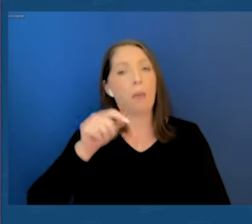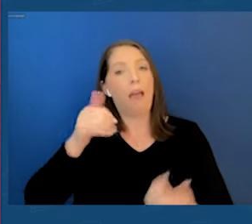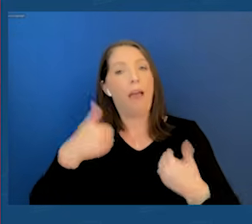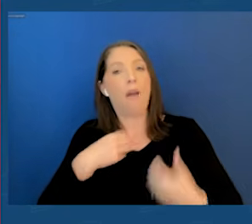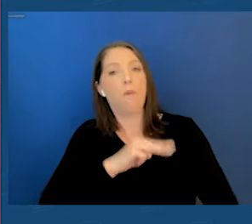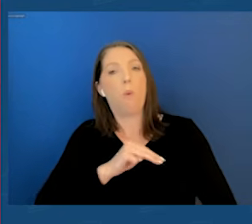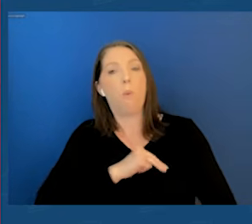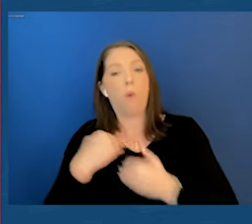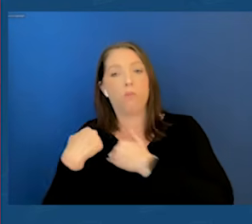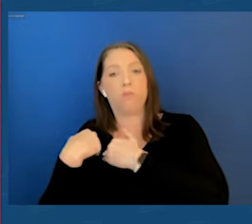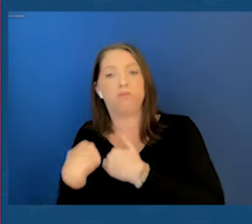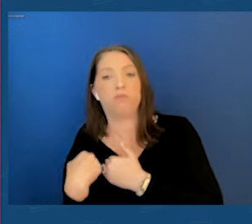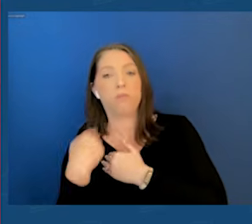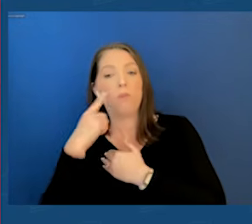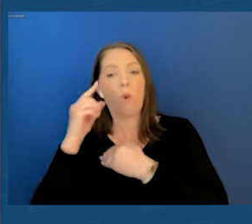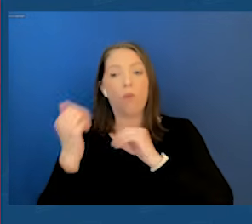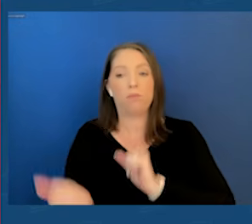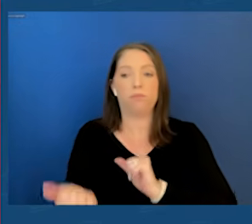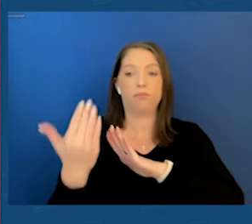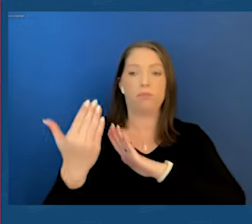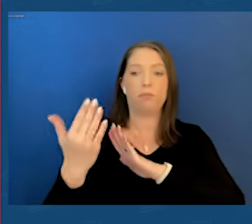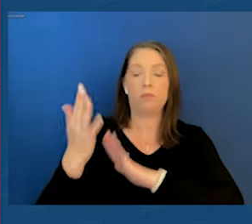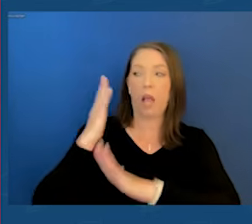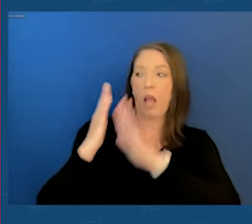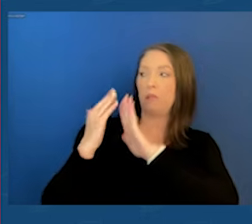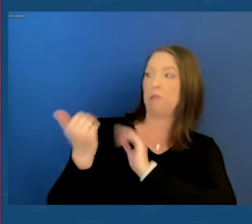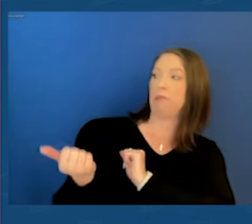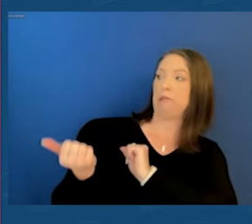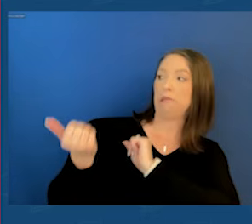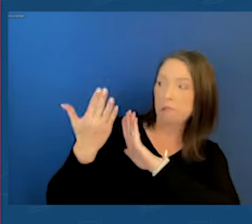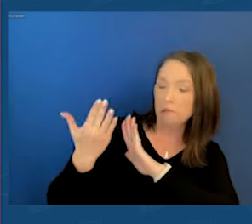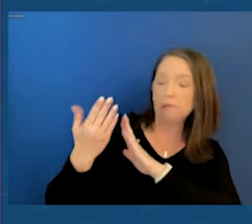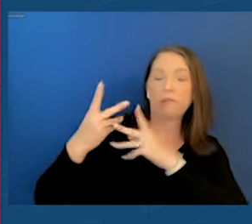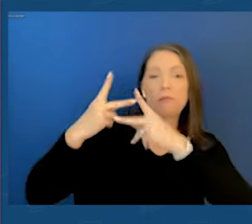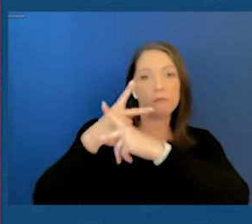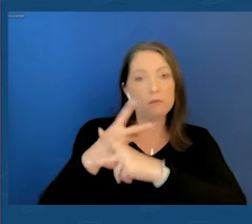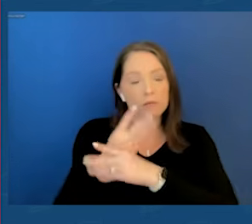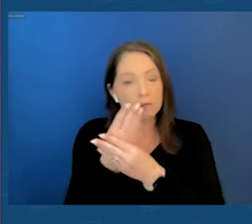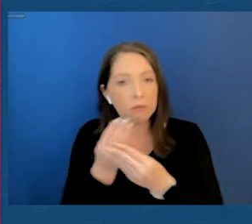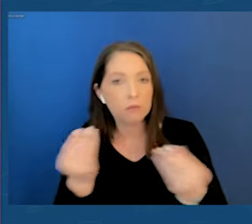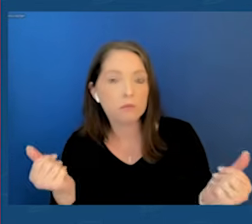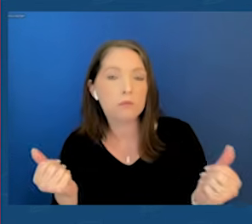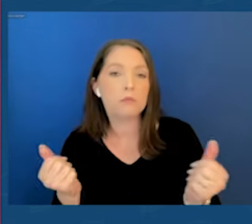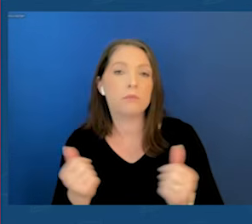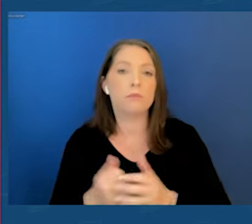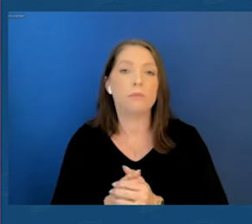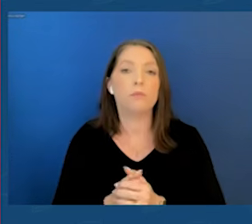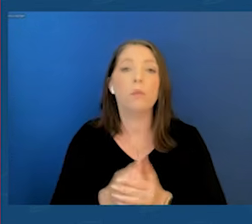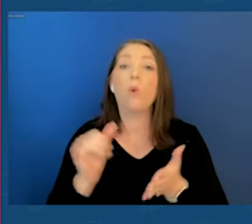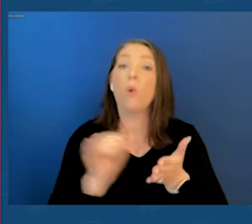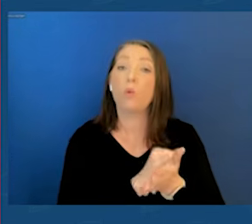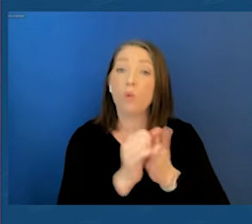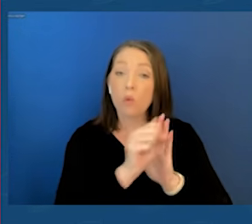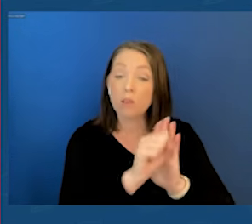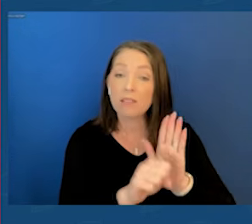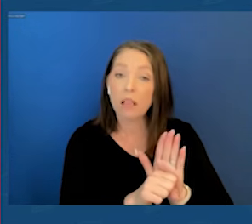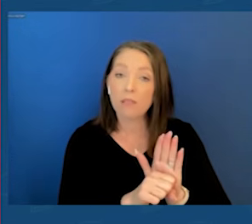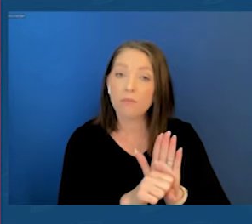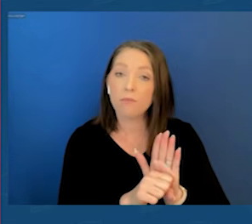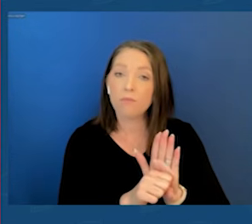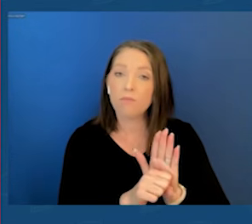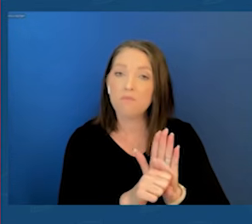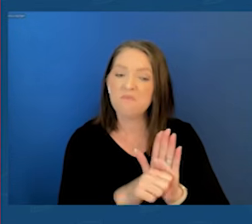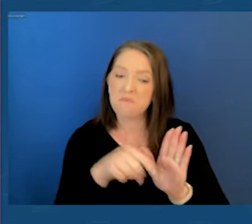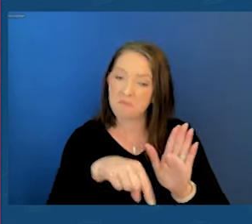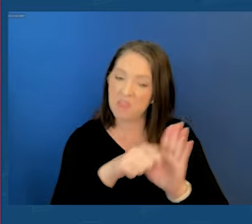confront the mistakes of the past and find solutions to the harms. In New York State, a place known for its diversity